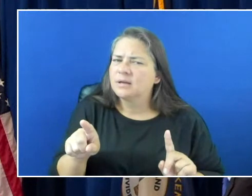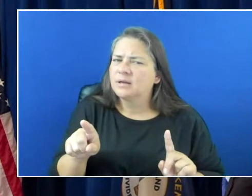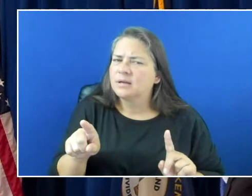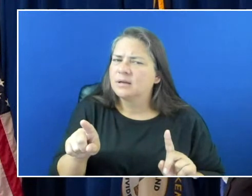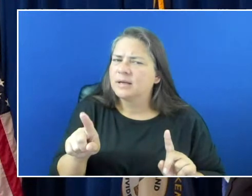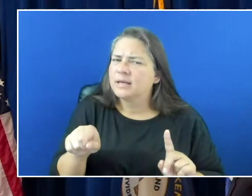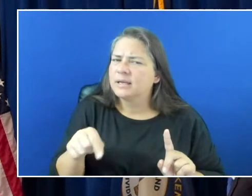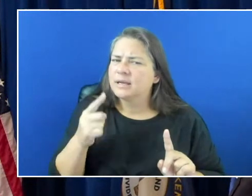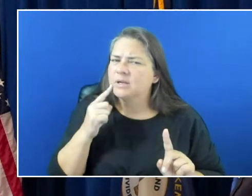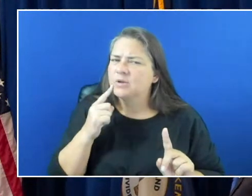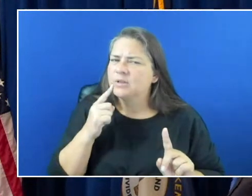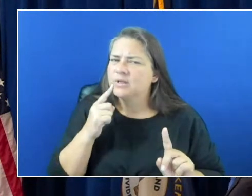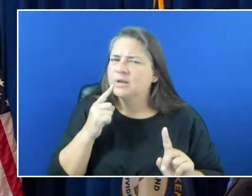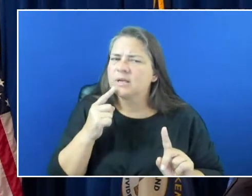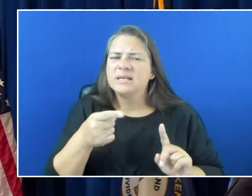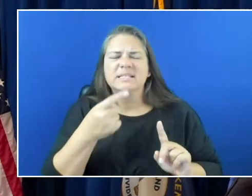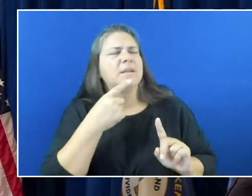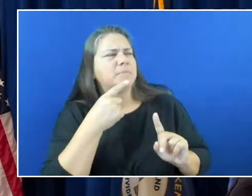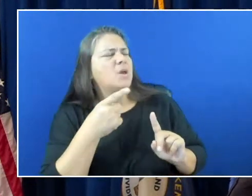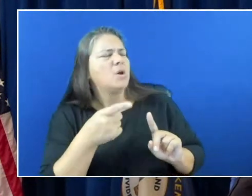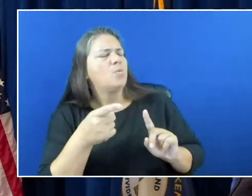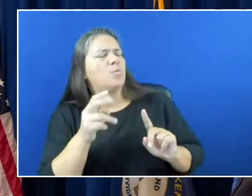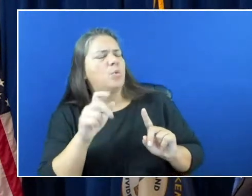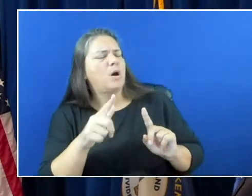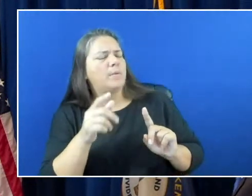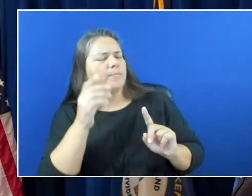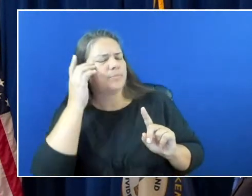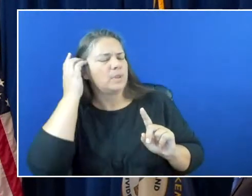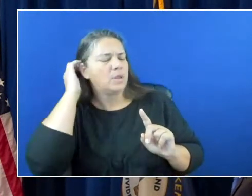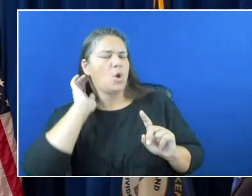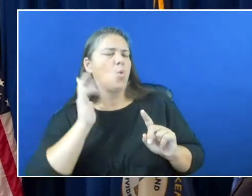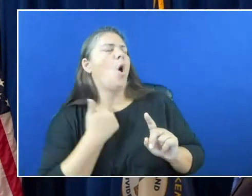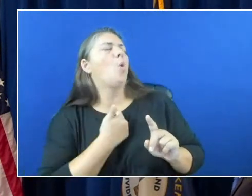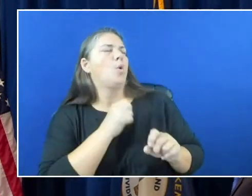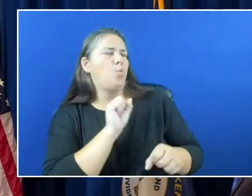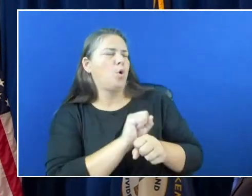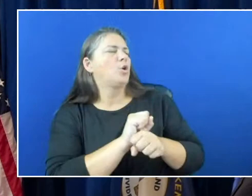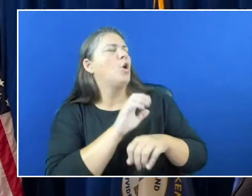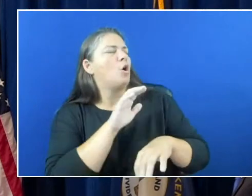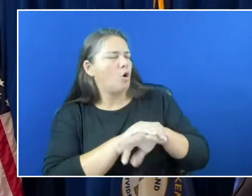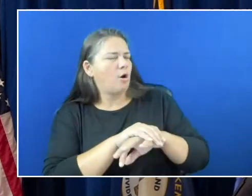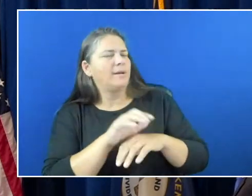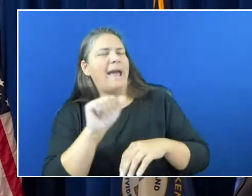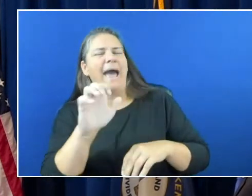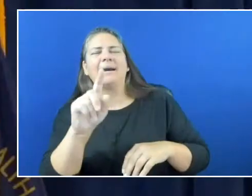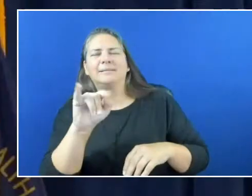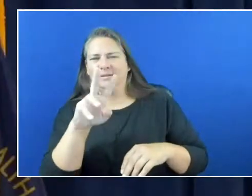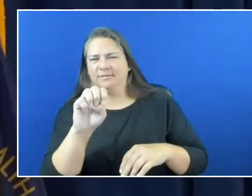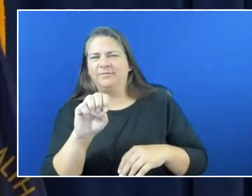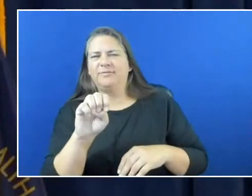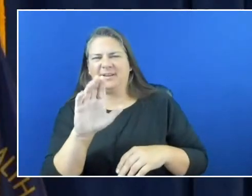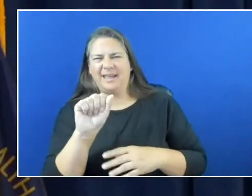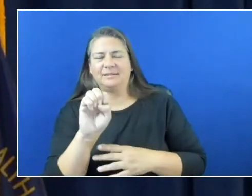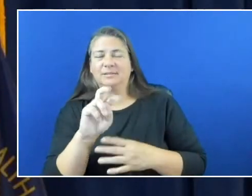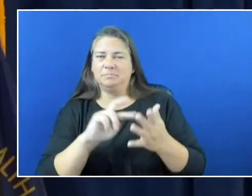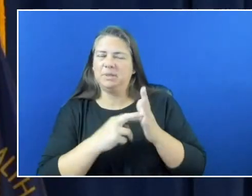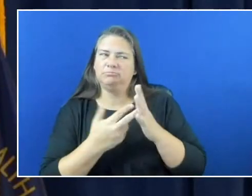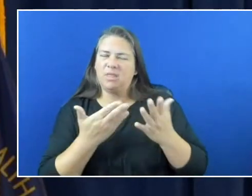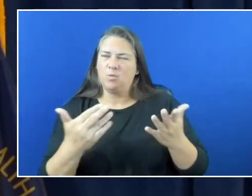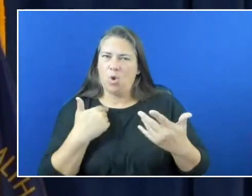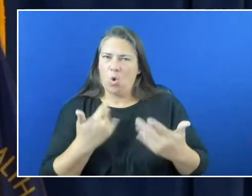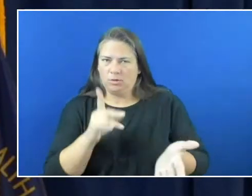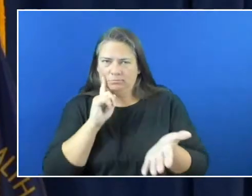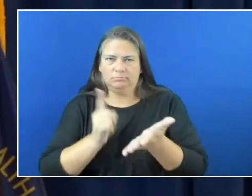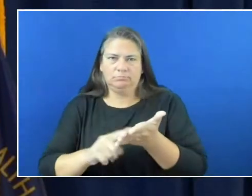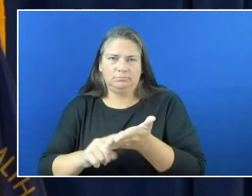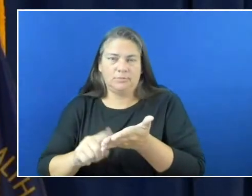people or both? Both, and as well as active cases that we were already in initiatives that we were working on within Kentucky that we were already working on. It